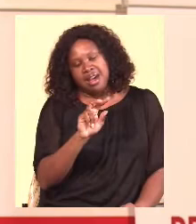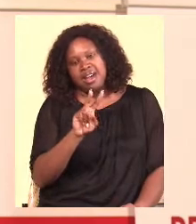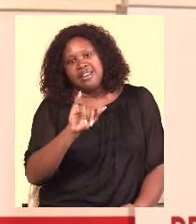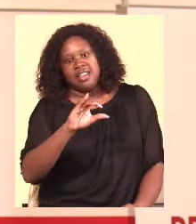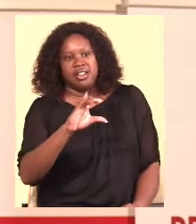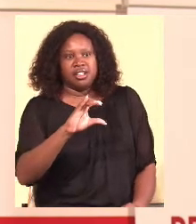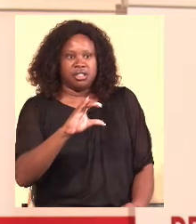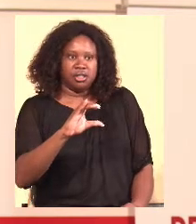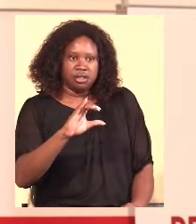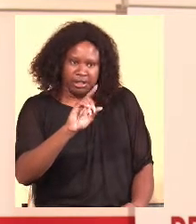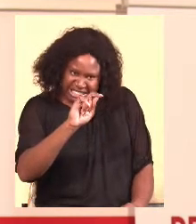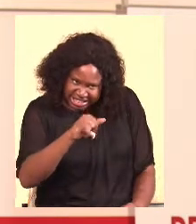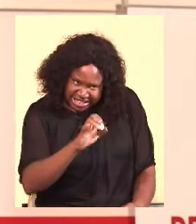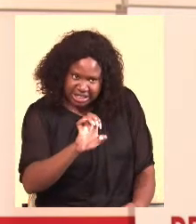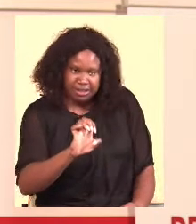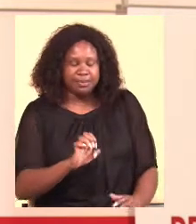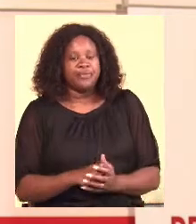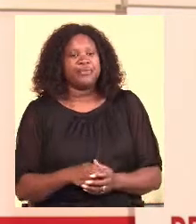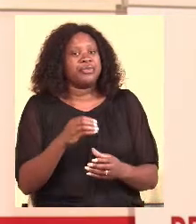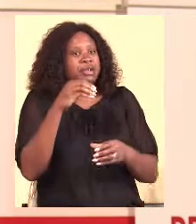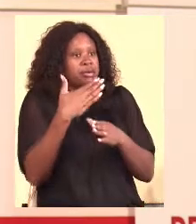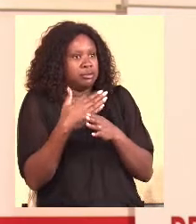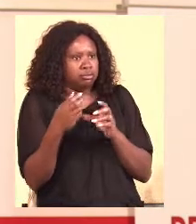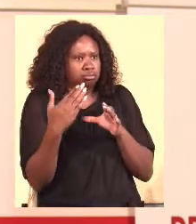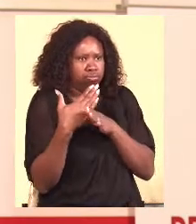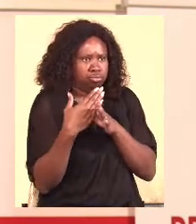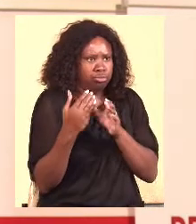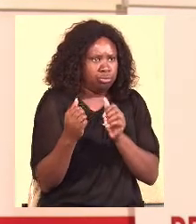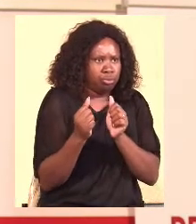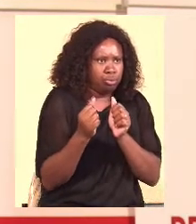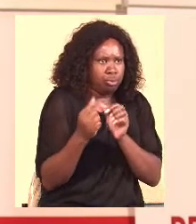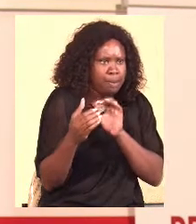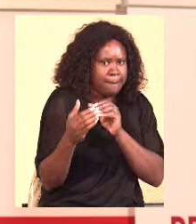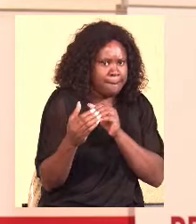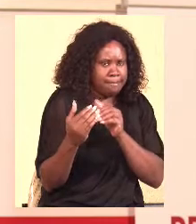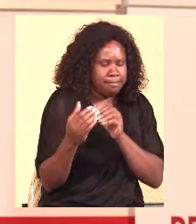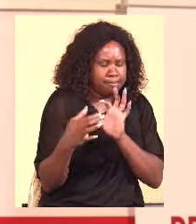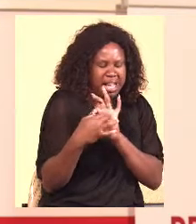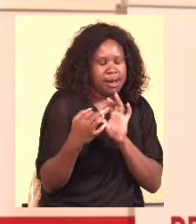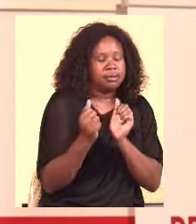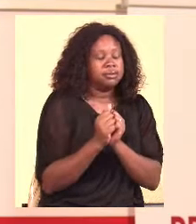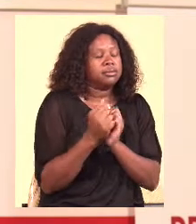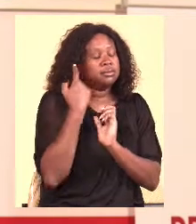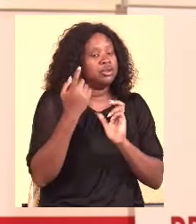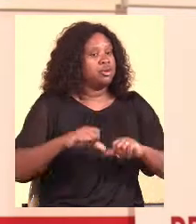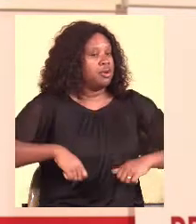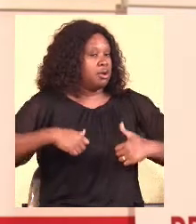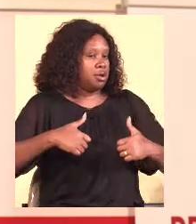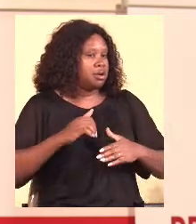Ministry of Health because their work is basically to augment the work of that